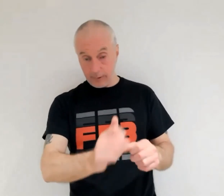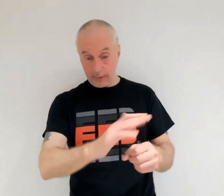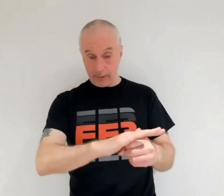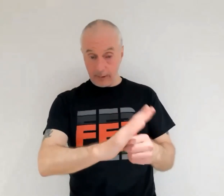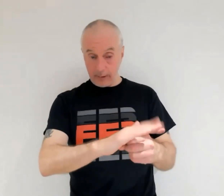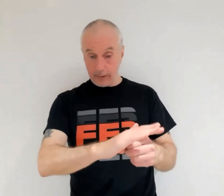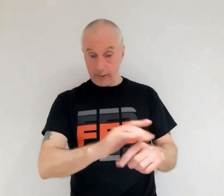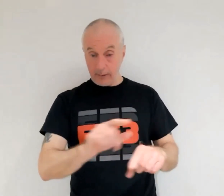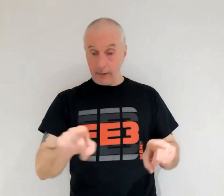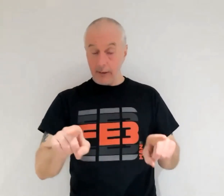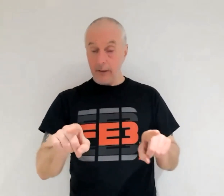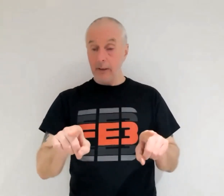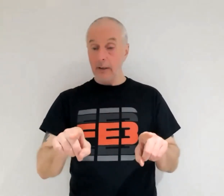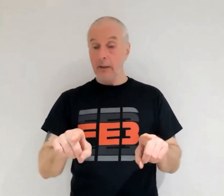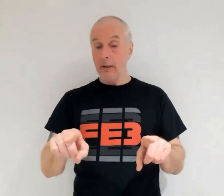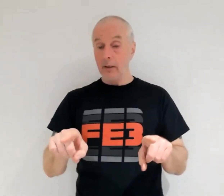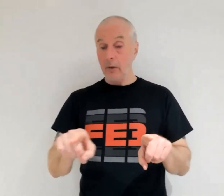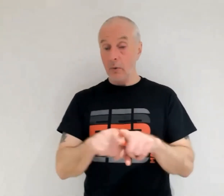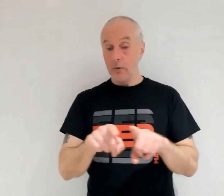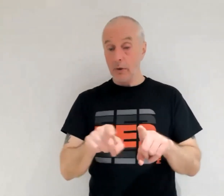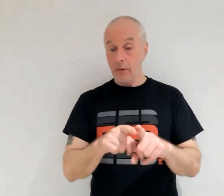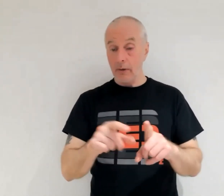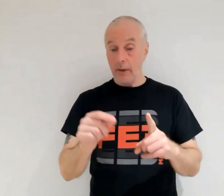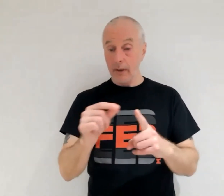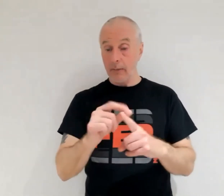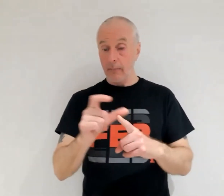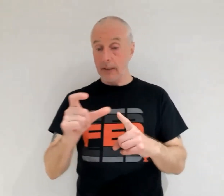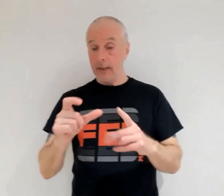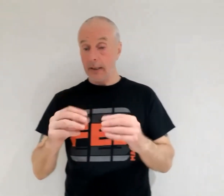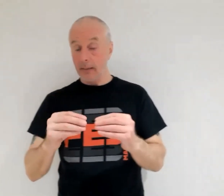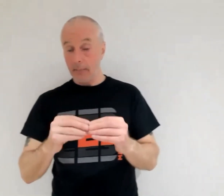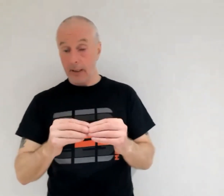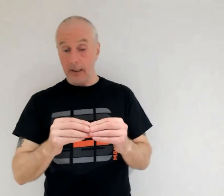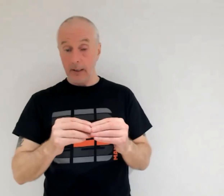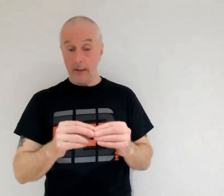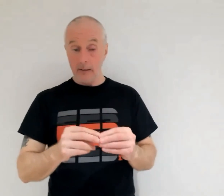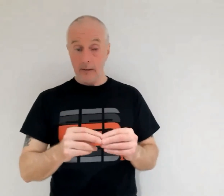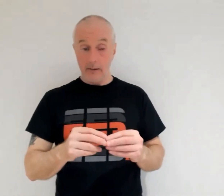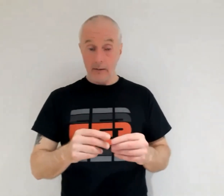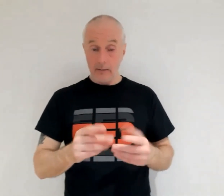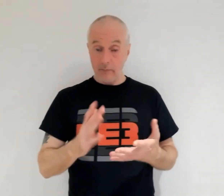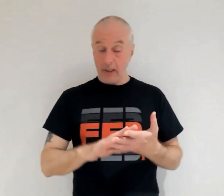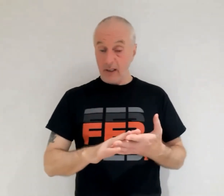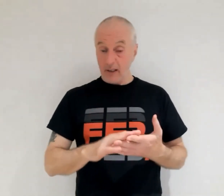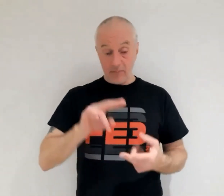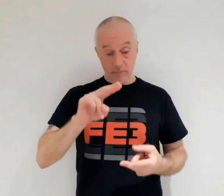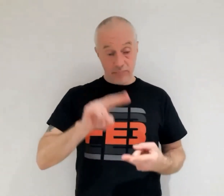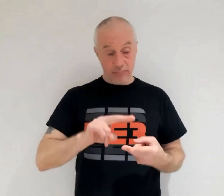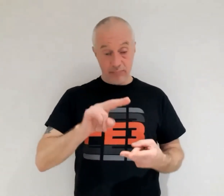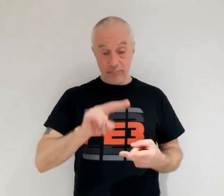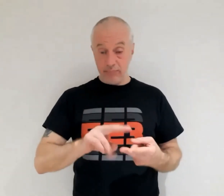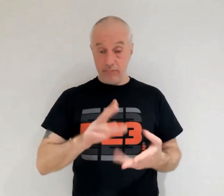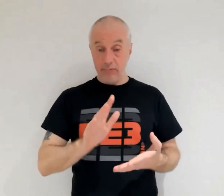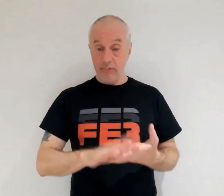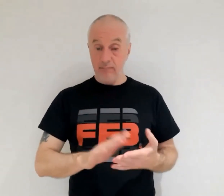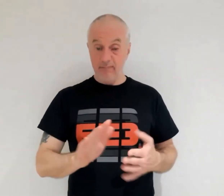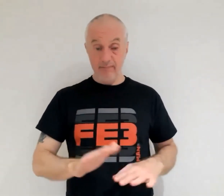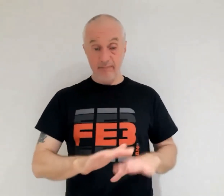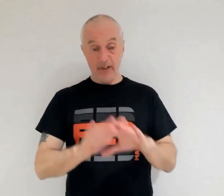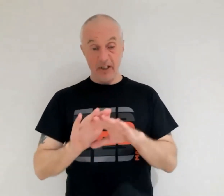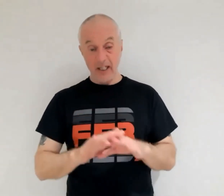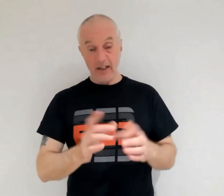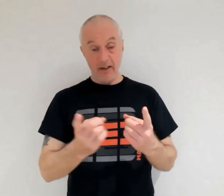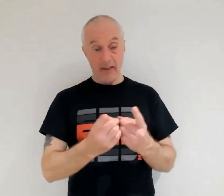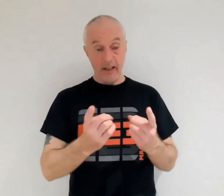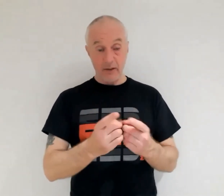control unit of the PCB. So these are all sort of relatively low cost and pretty sort of standard things that get changed out, particularly the